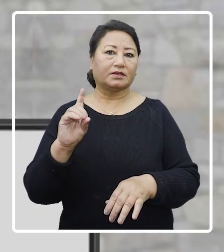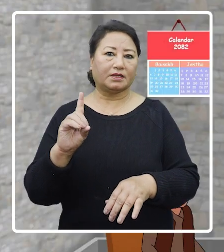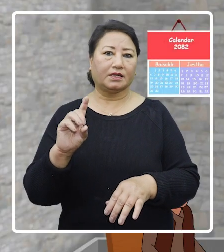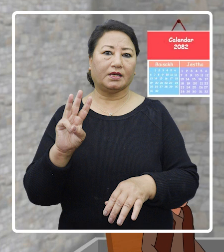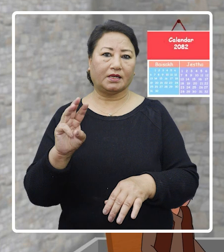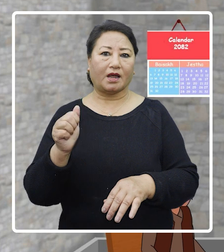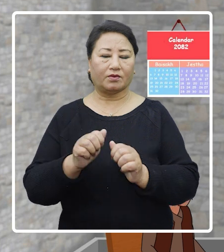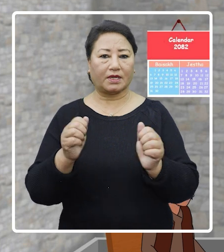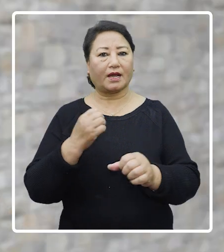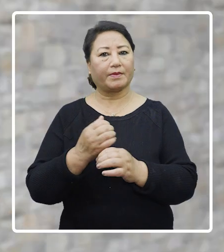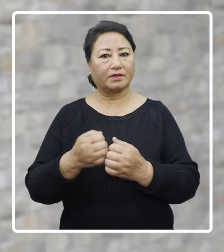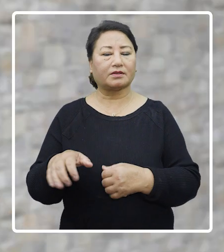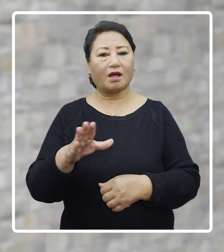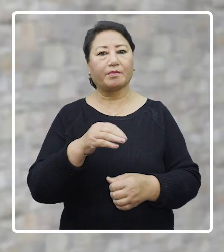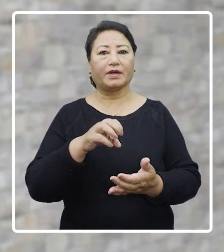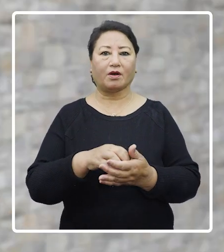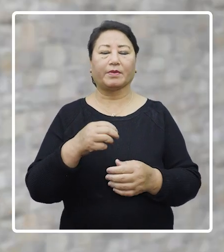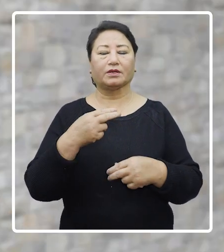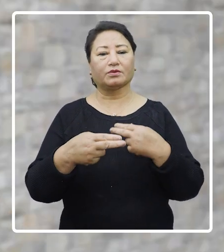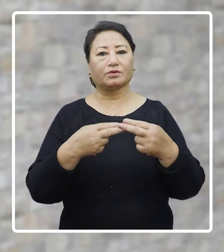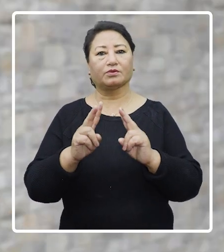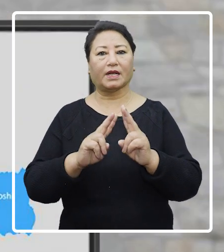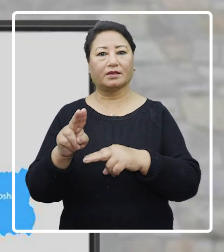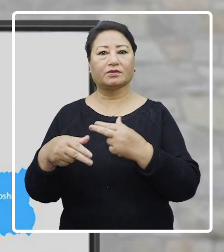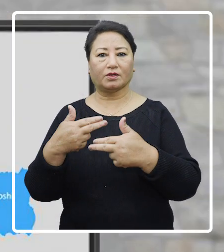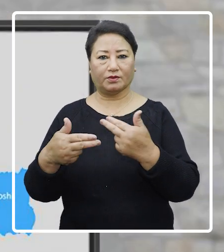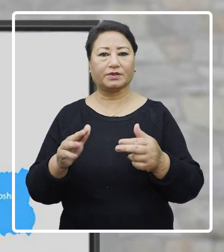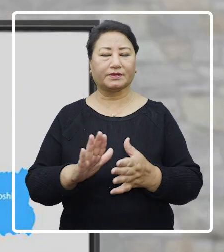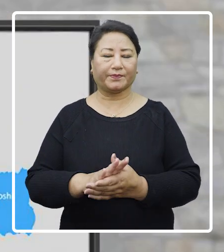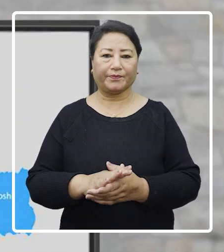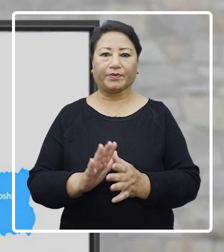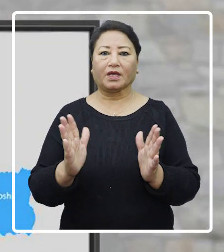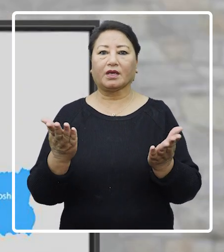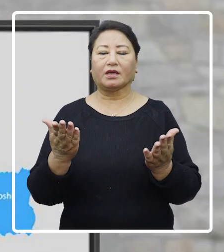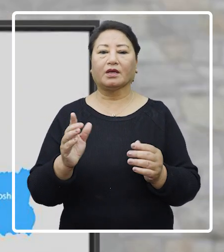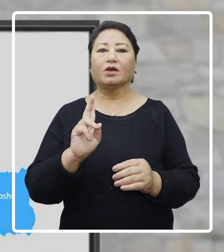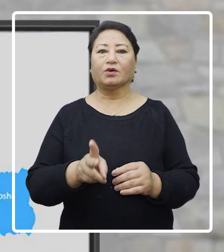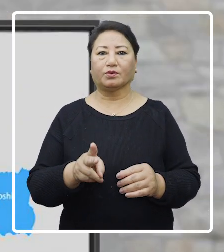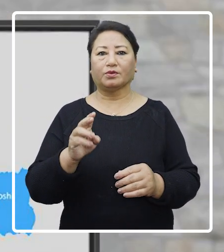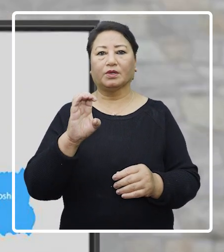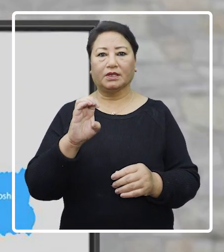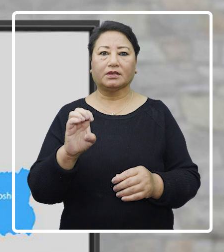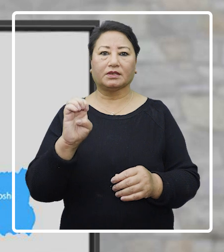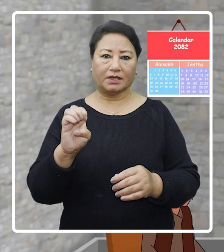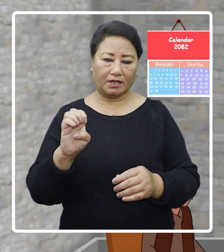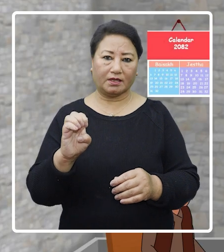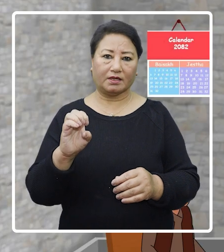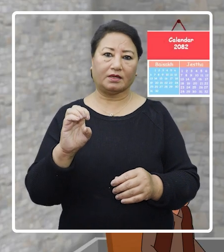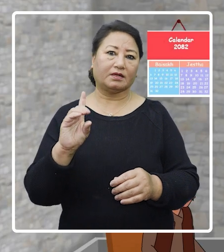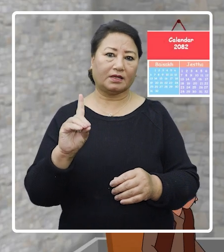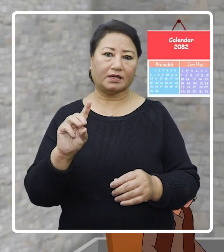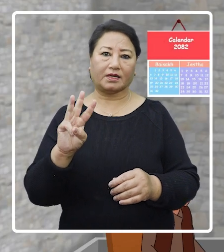that is why it's been discussed widely. Oh, what is this CEDAW? CEDAW refers to the Convention on the Elimination of All Forms